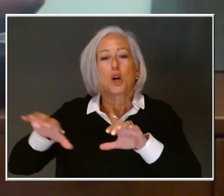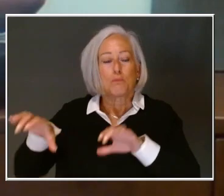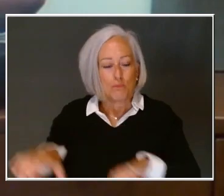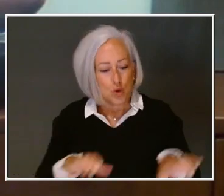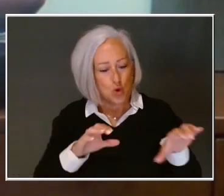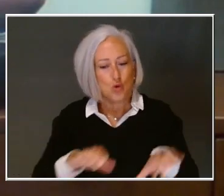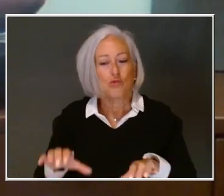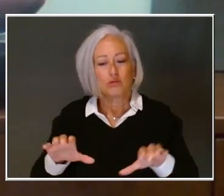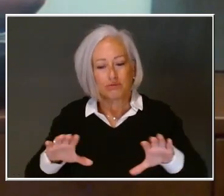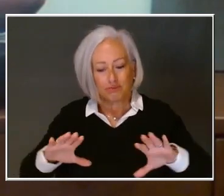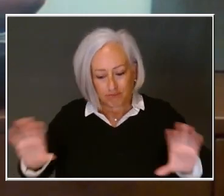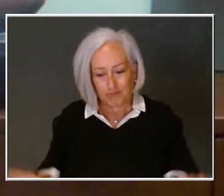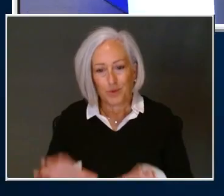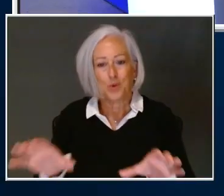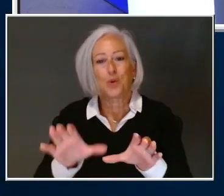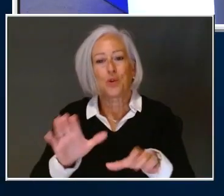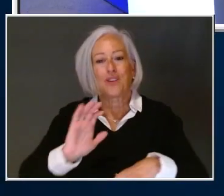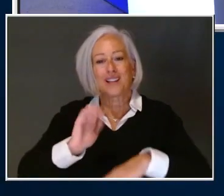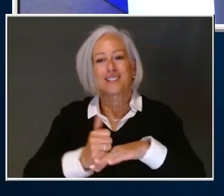and have fun.